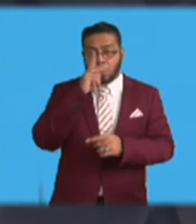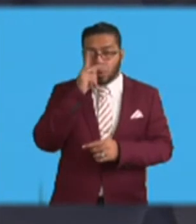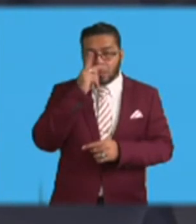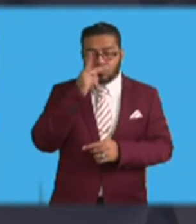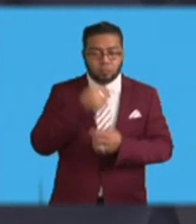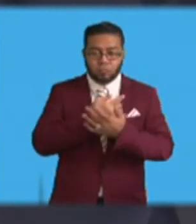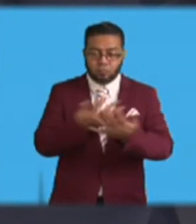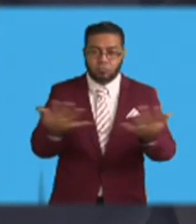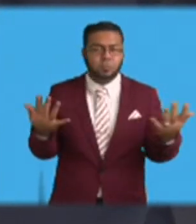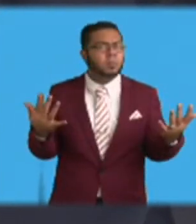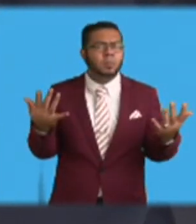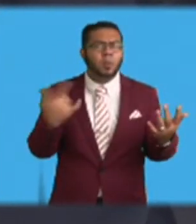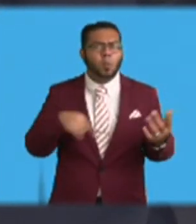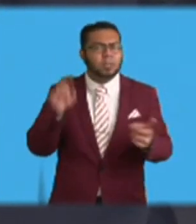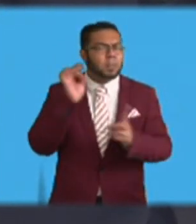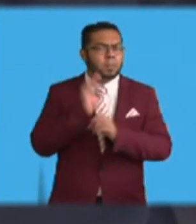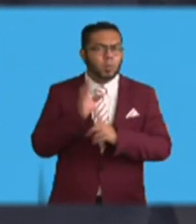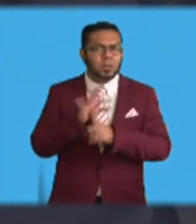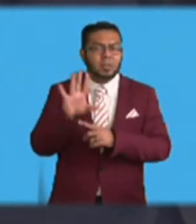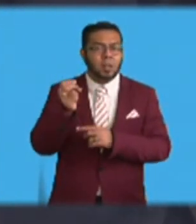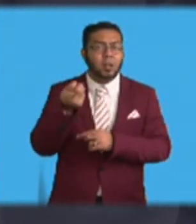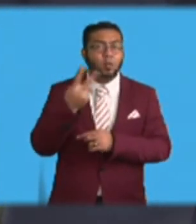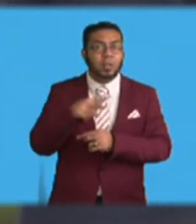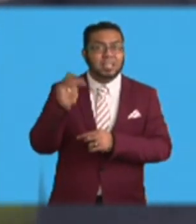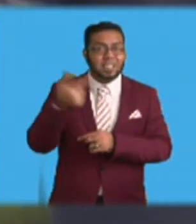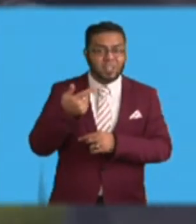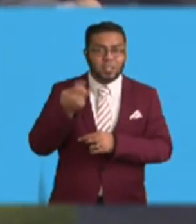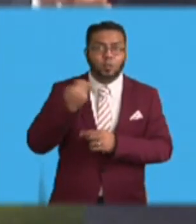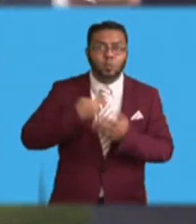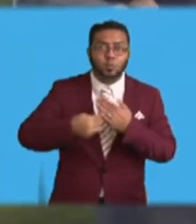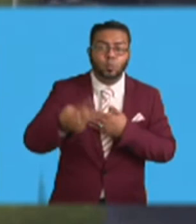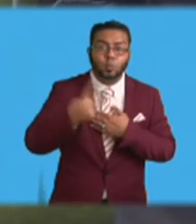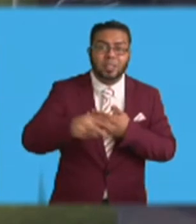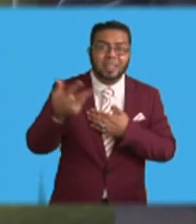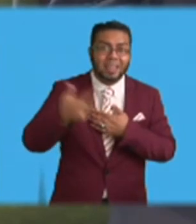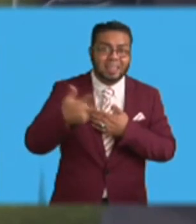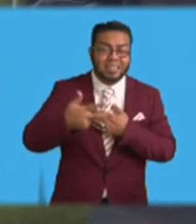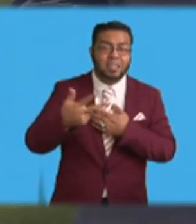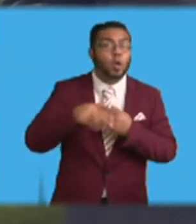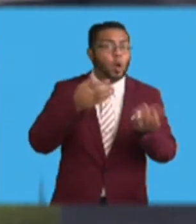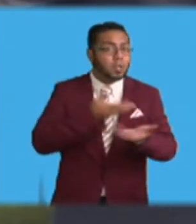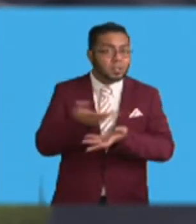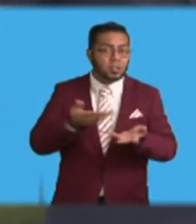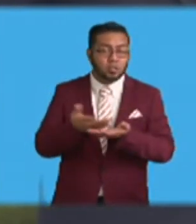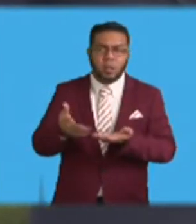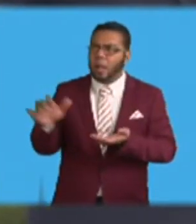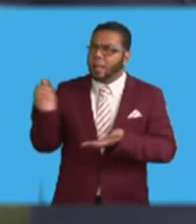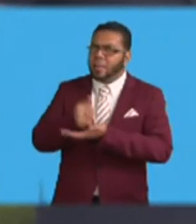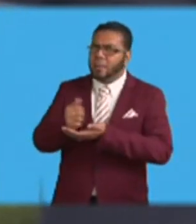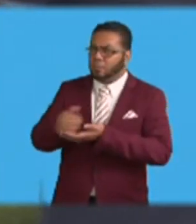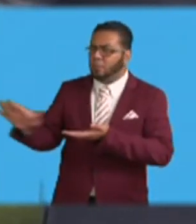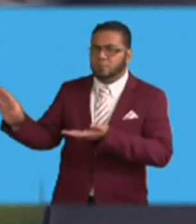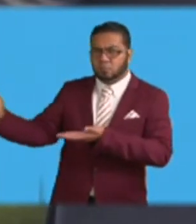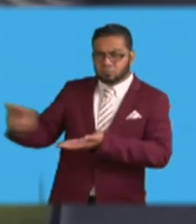Madam Speaker, that the 2017-2018 consultations, a number of the submissions that were actually made by,